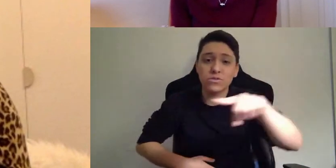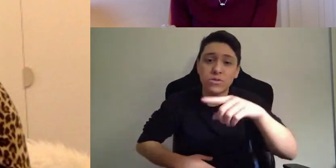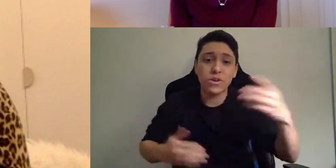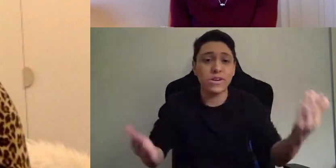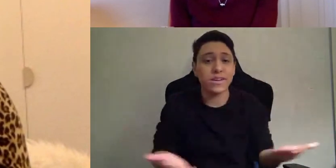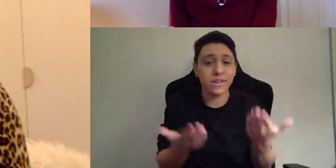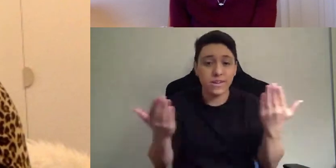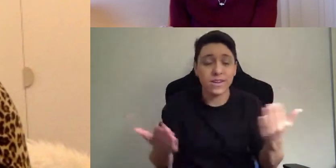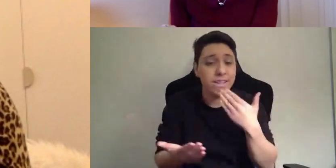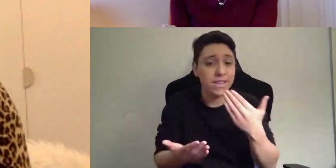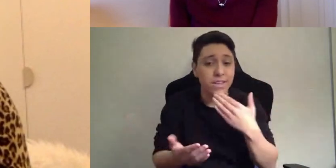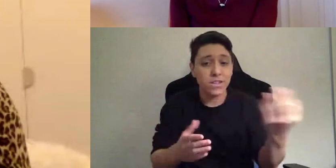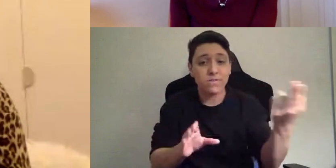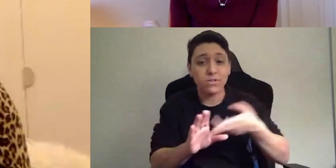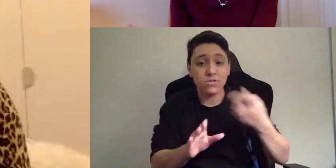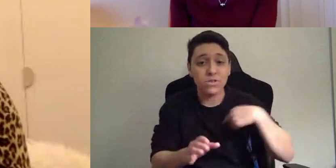here.